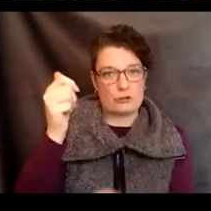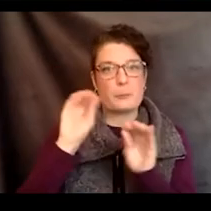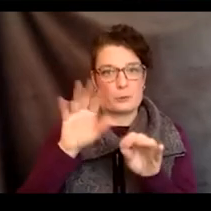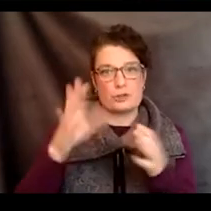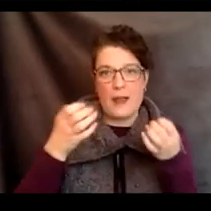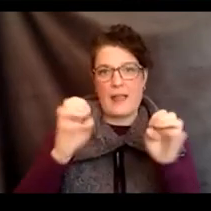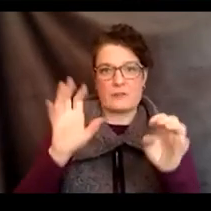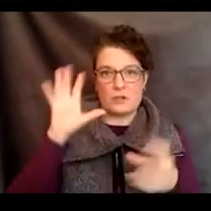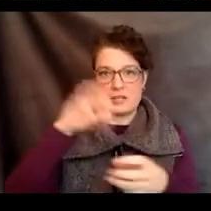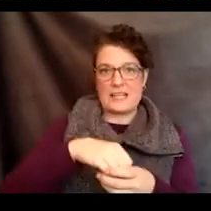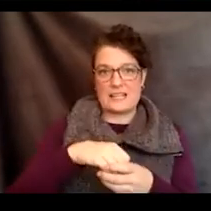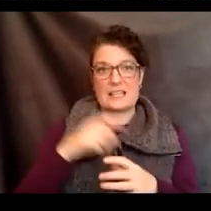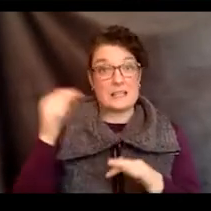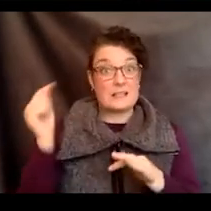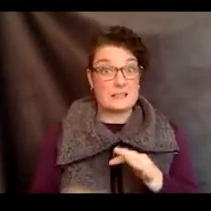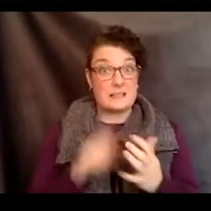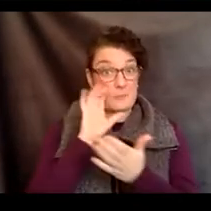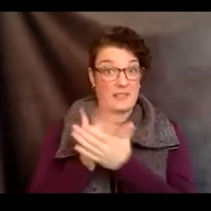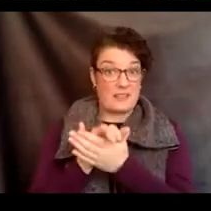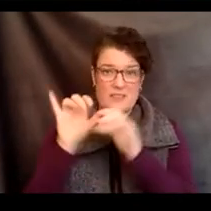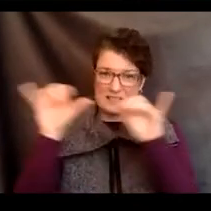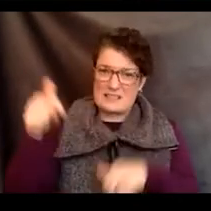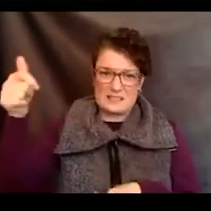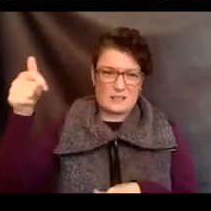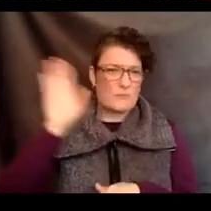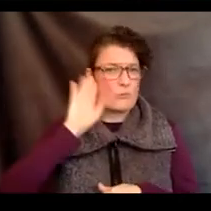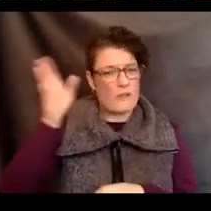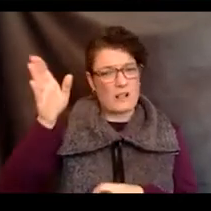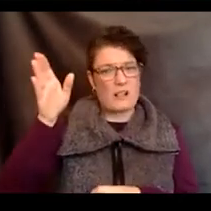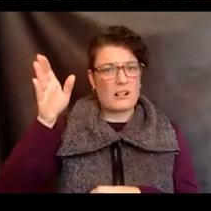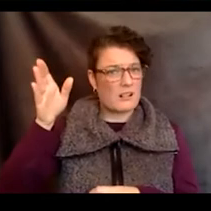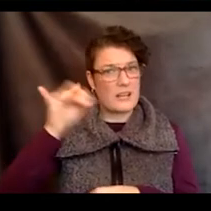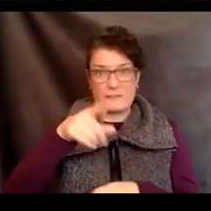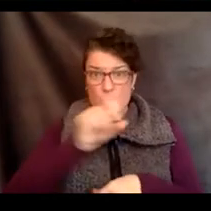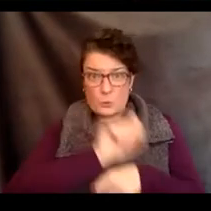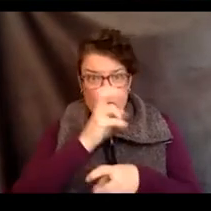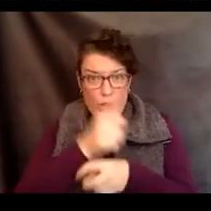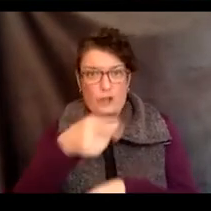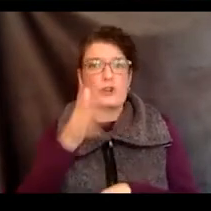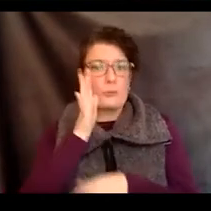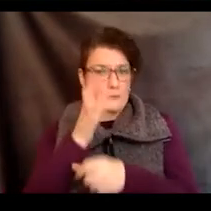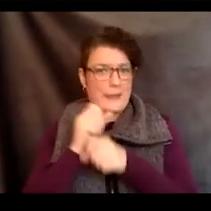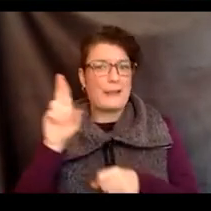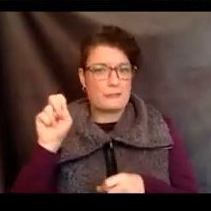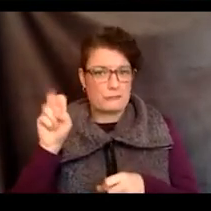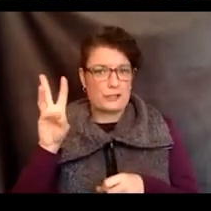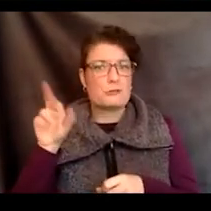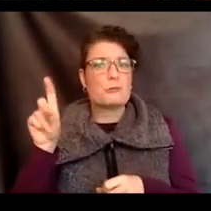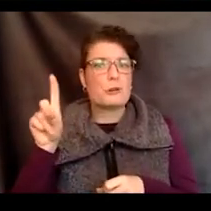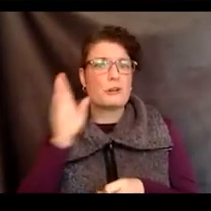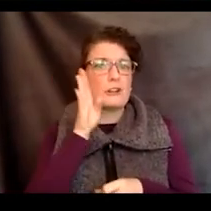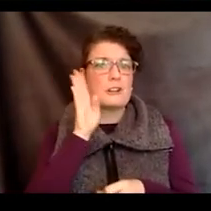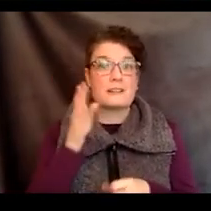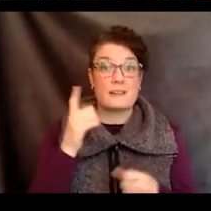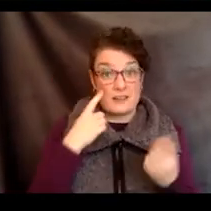and a deep belief in the system that the system is gonna, if you work harder, you will be rewarded. And I think we're like